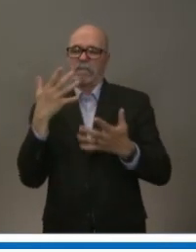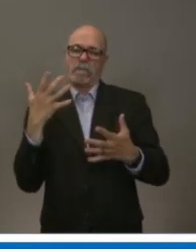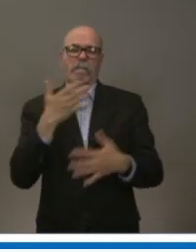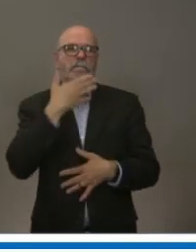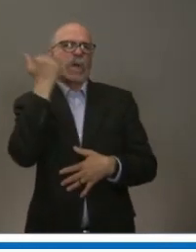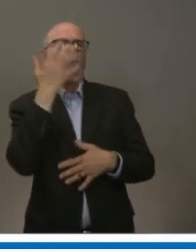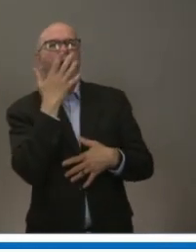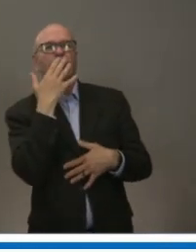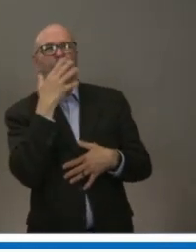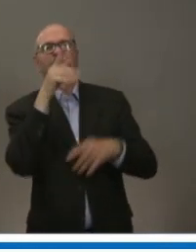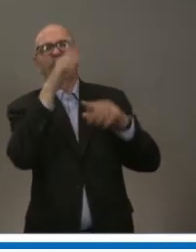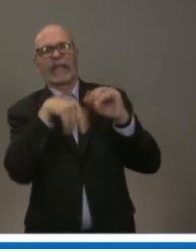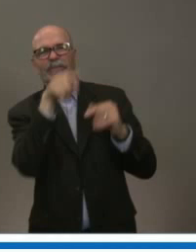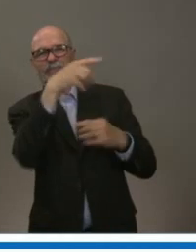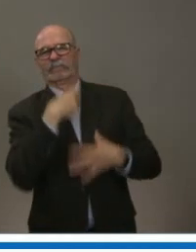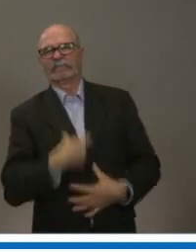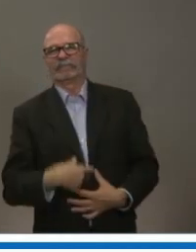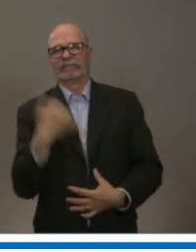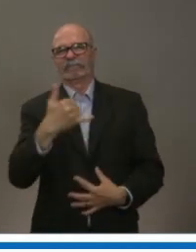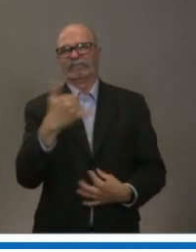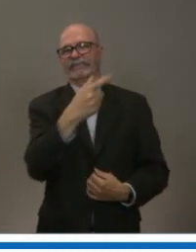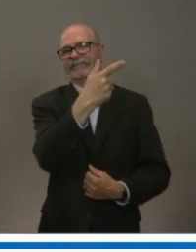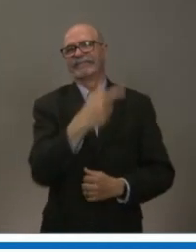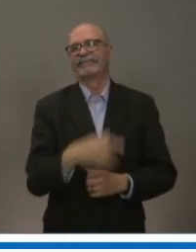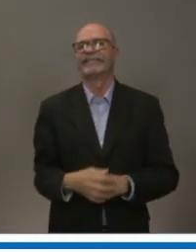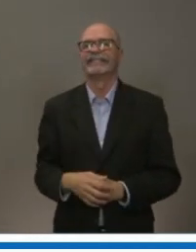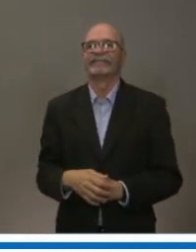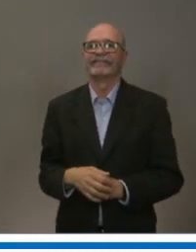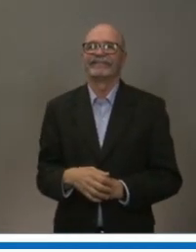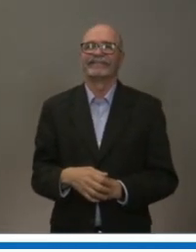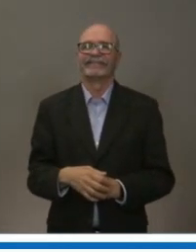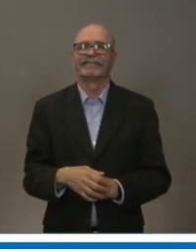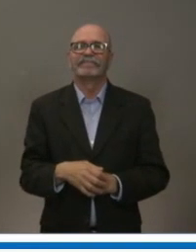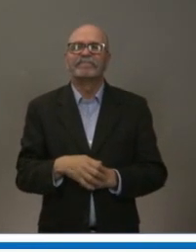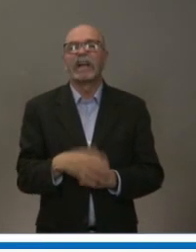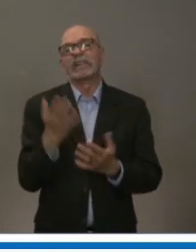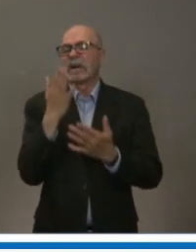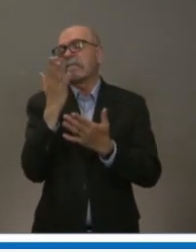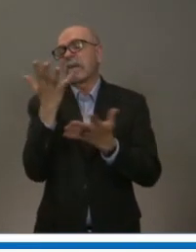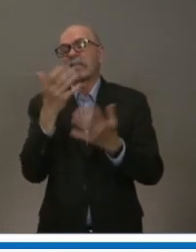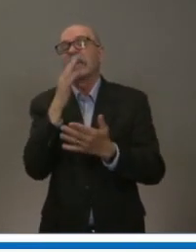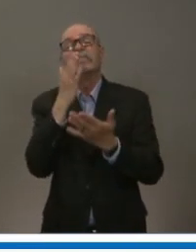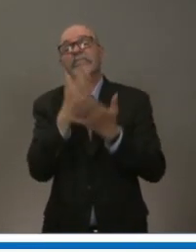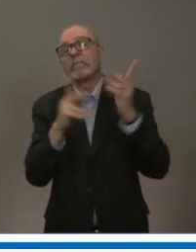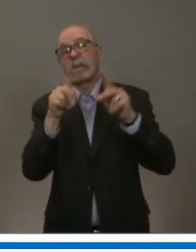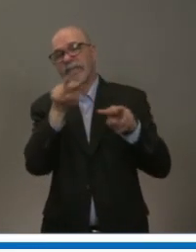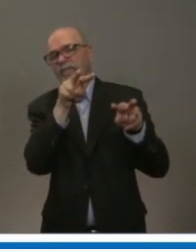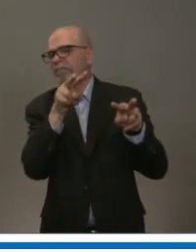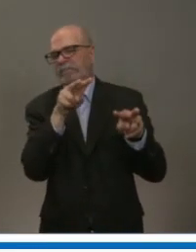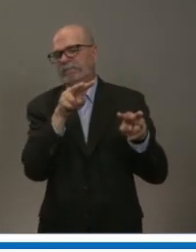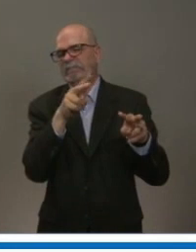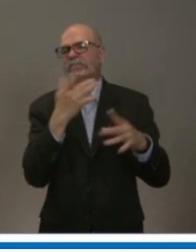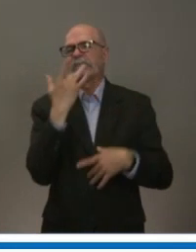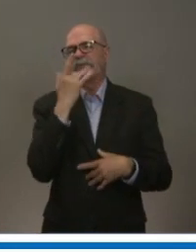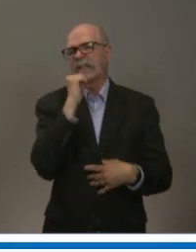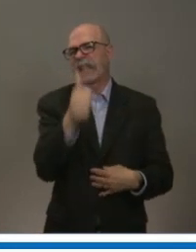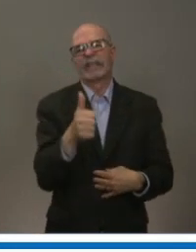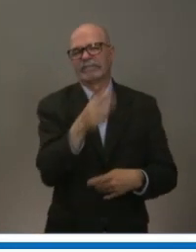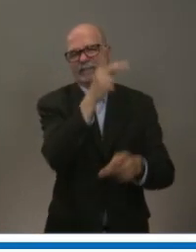we'll take one question and one follow-up from reporters on the phone in the time allotted. We'll start with Mike Gorman from CBC. Go ahead, Mike.